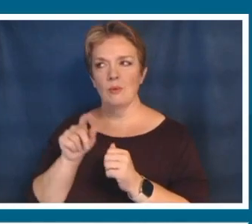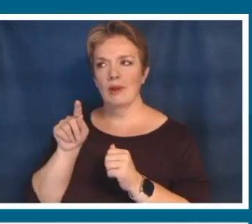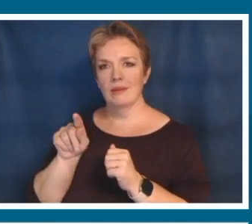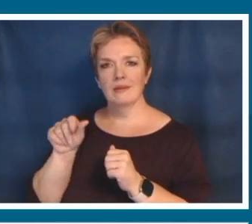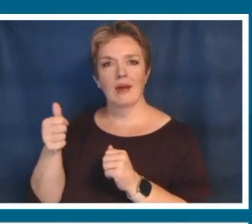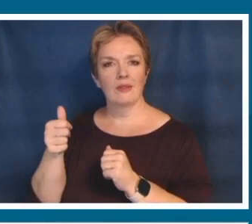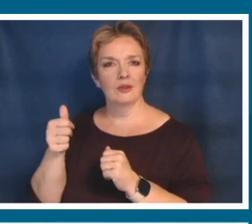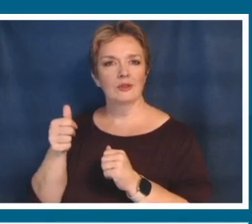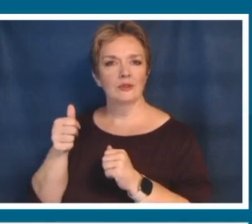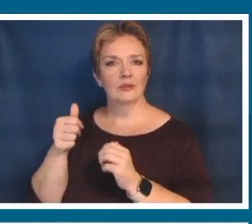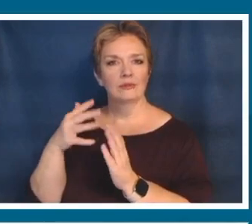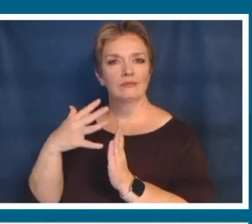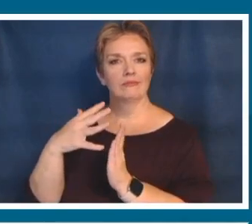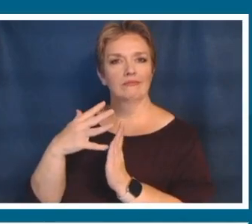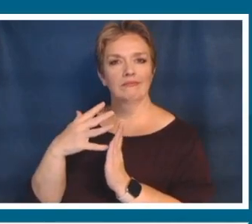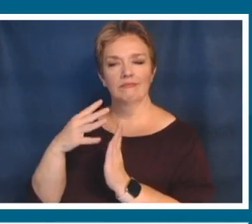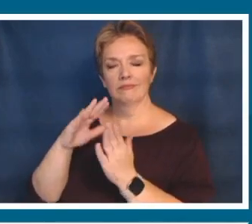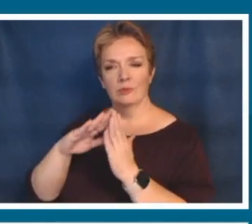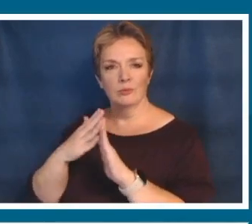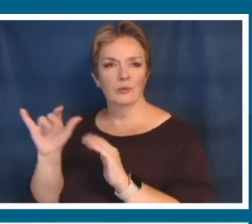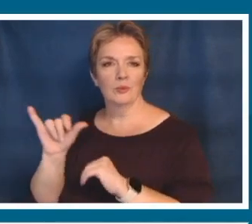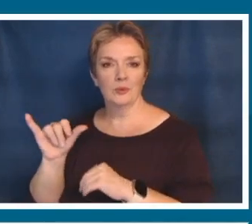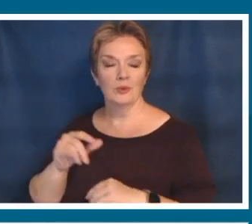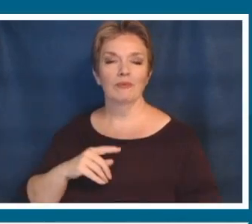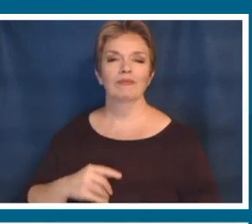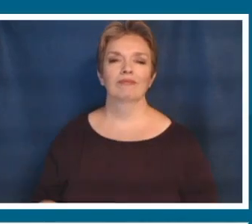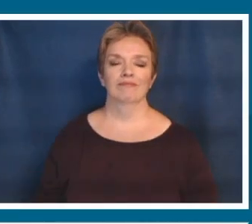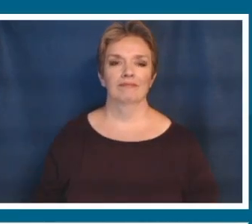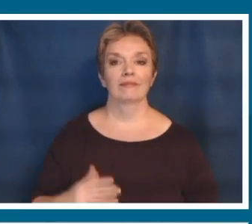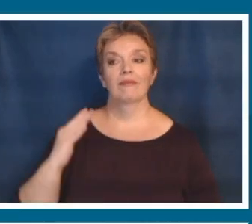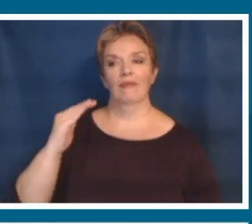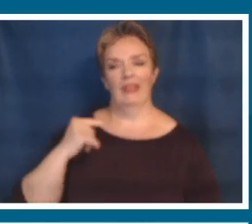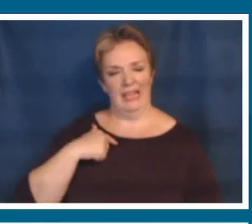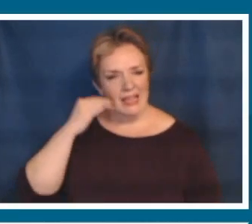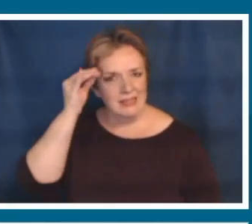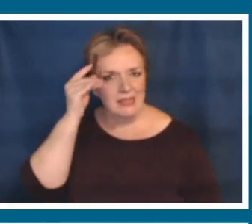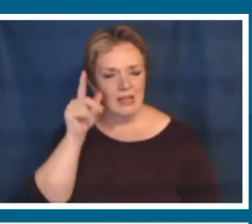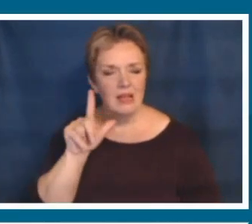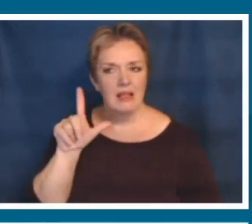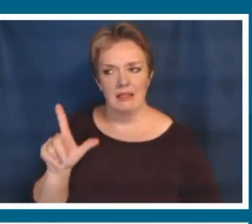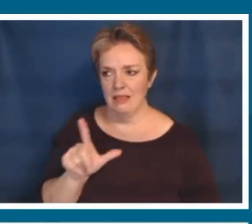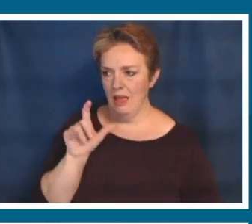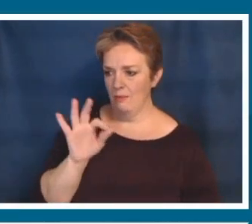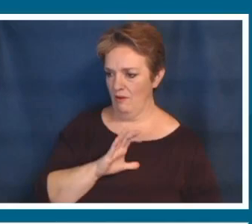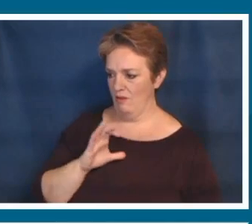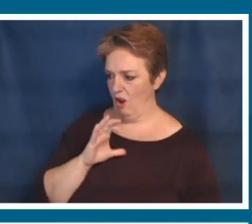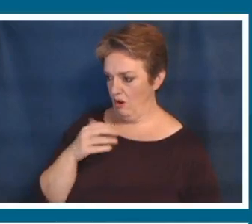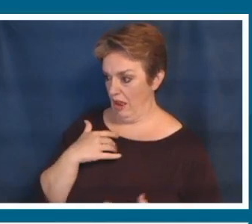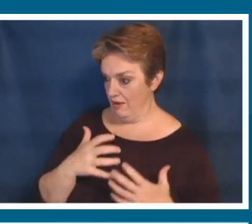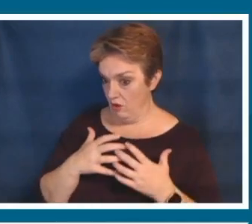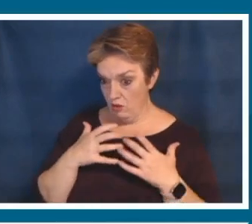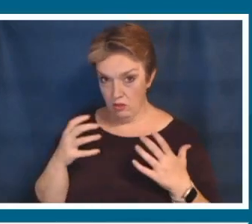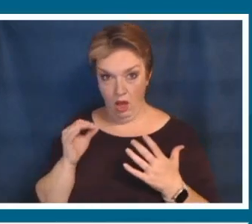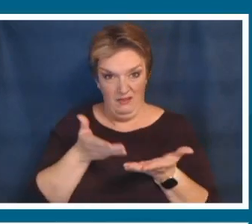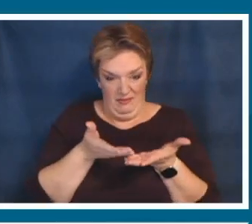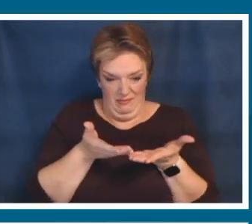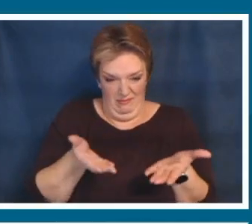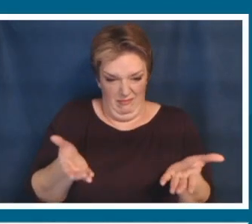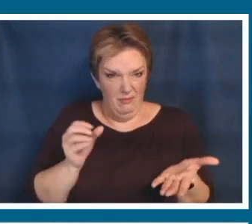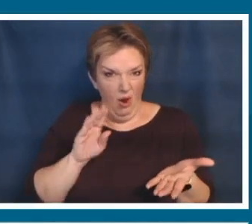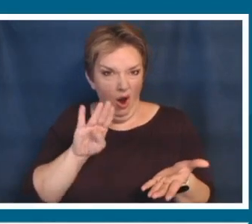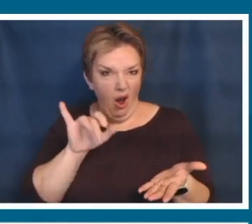and students love objects. They love to see the stuff and the materials and what is that made of? And so I found